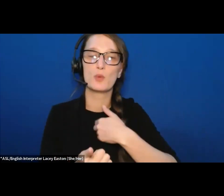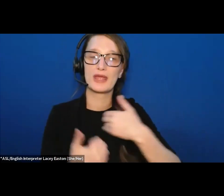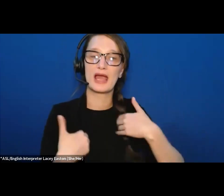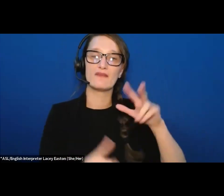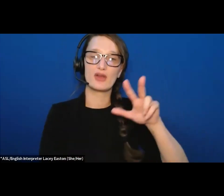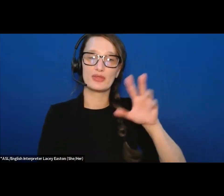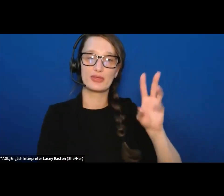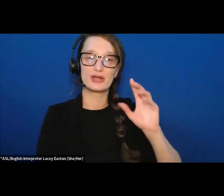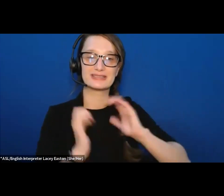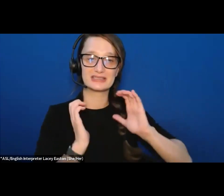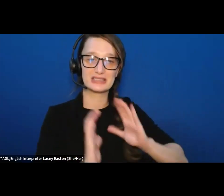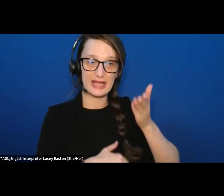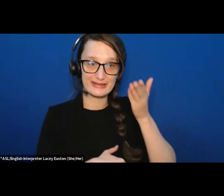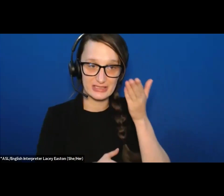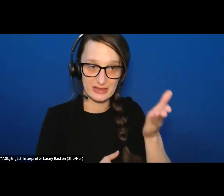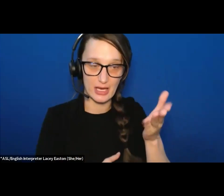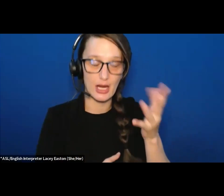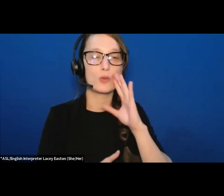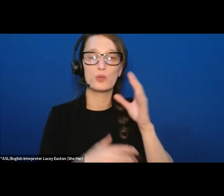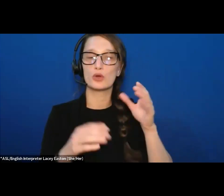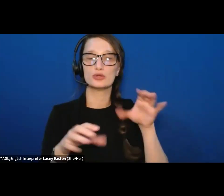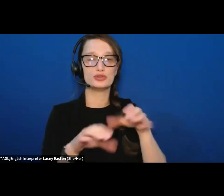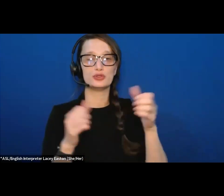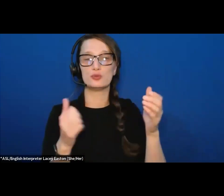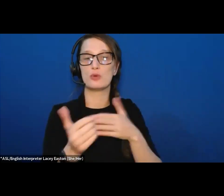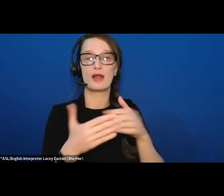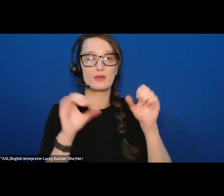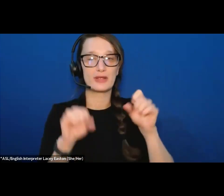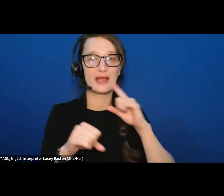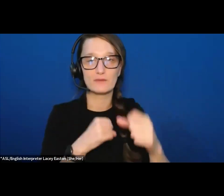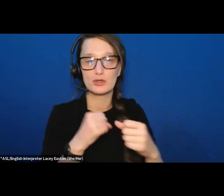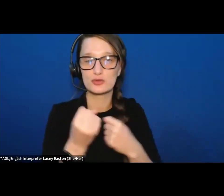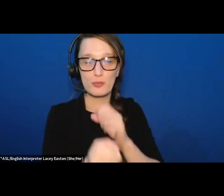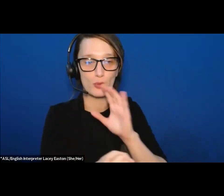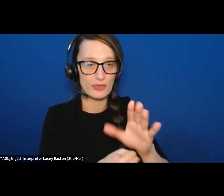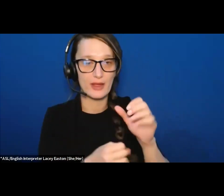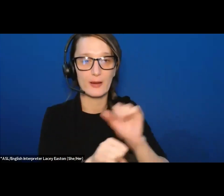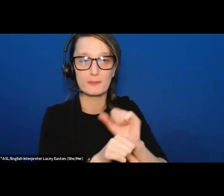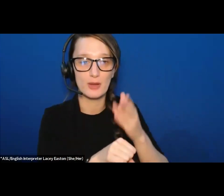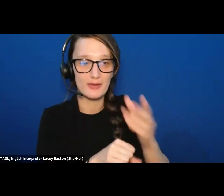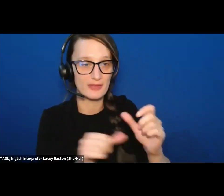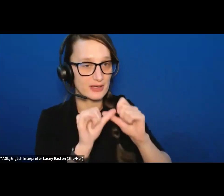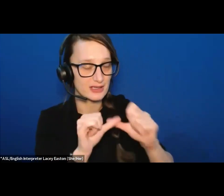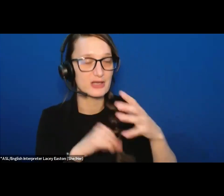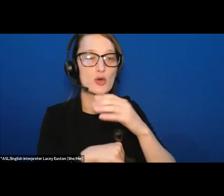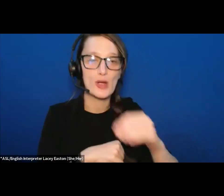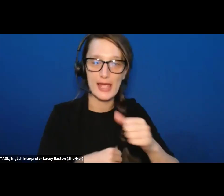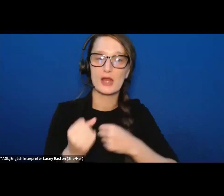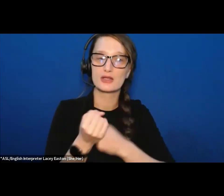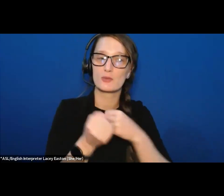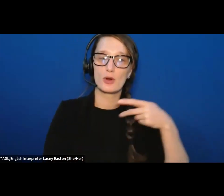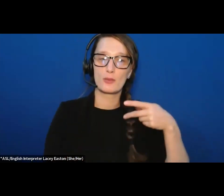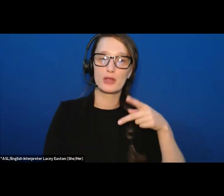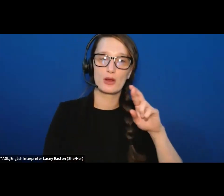individuals to be able to maintain their employment there and to support Pride as much as possible in their efforts to remain involved with their